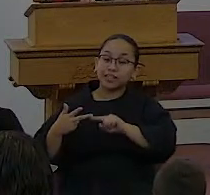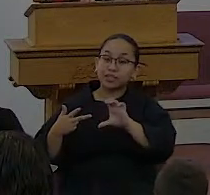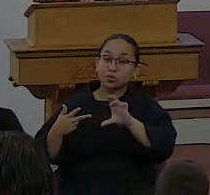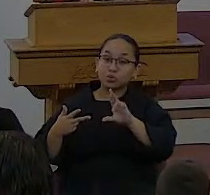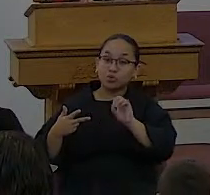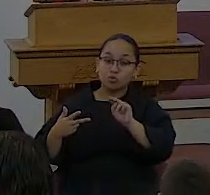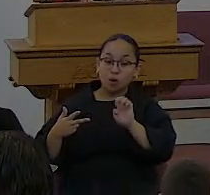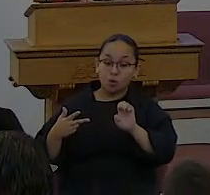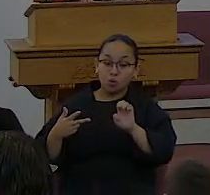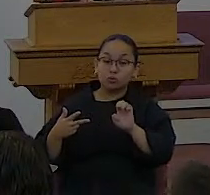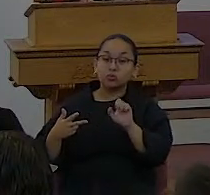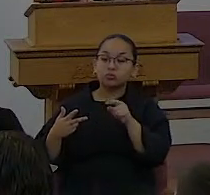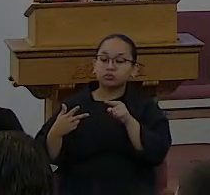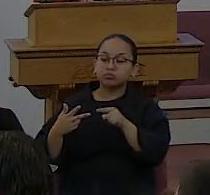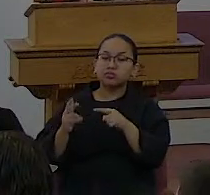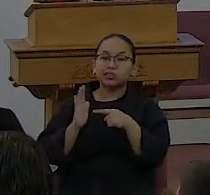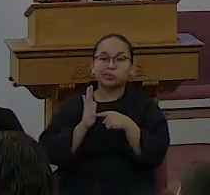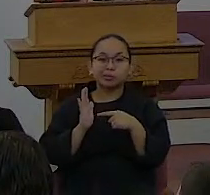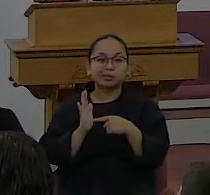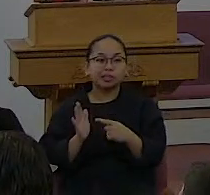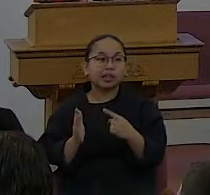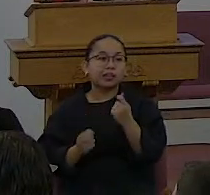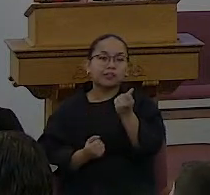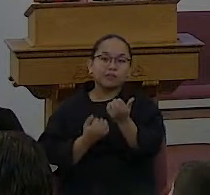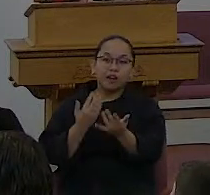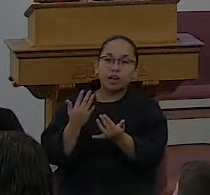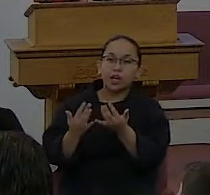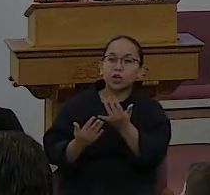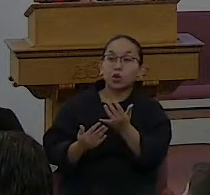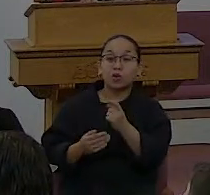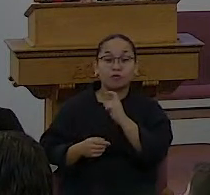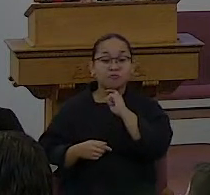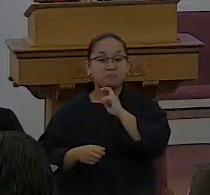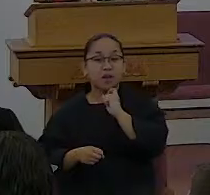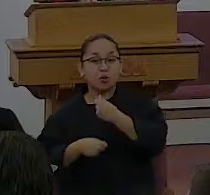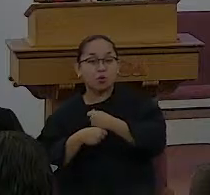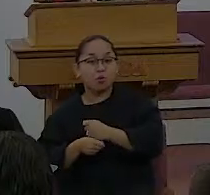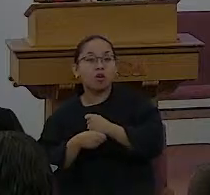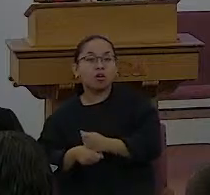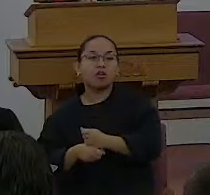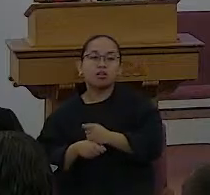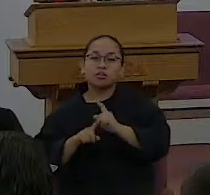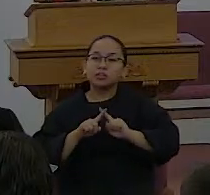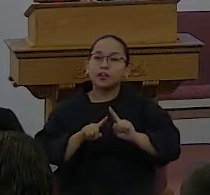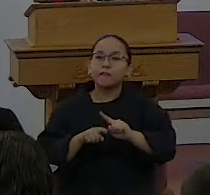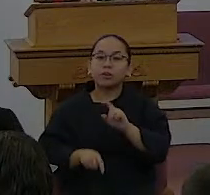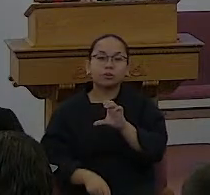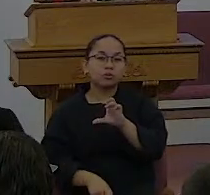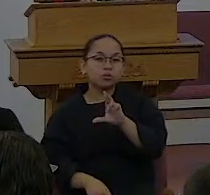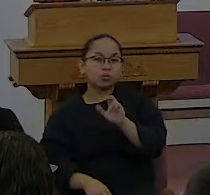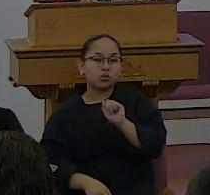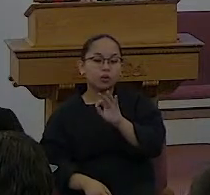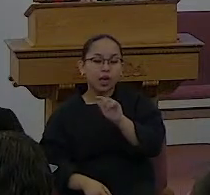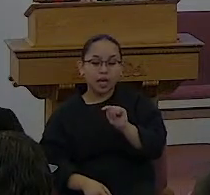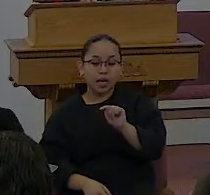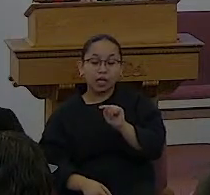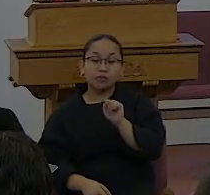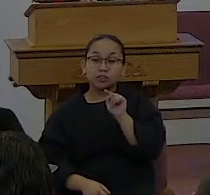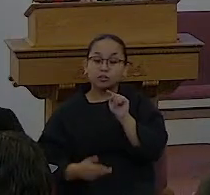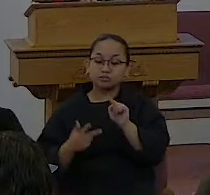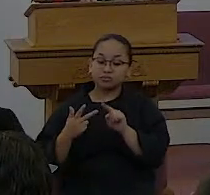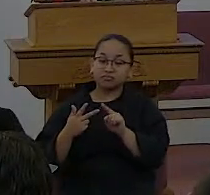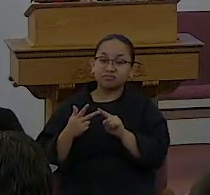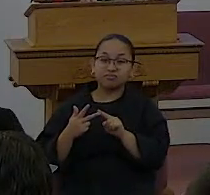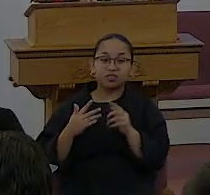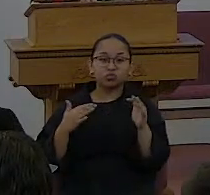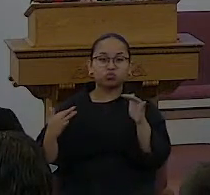responsible for the hearth fires, for the smitheries, and for crafts. And as she is seen as a warrior